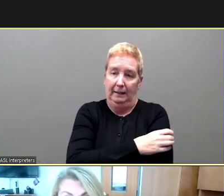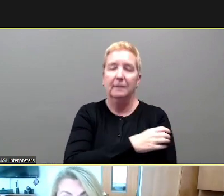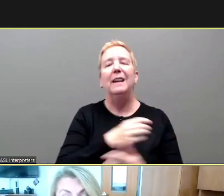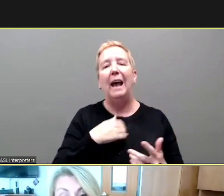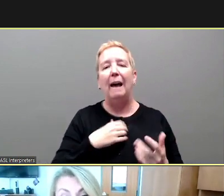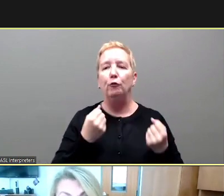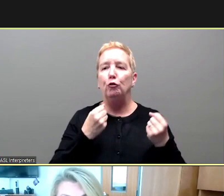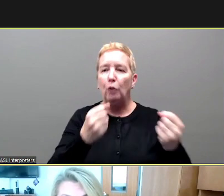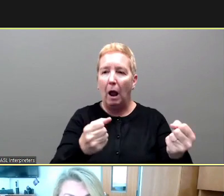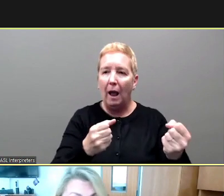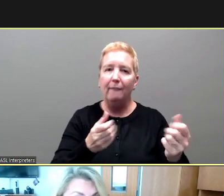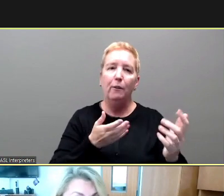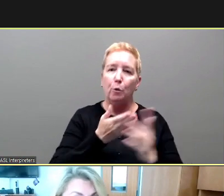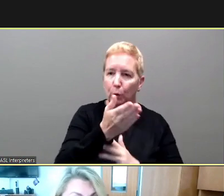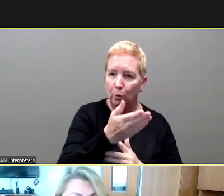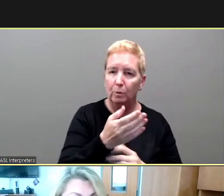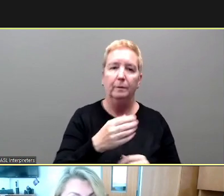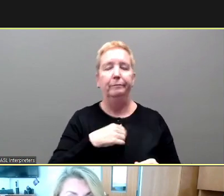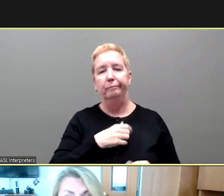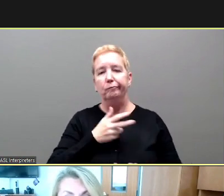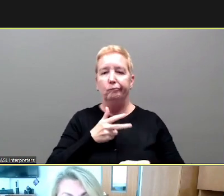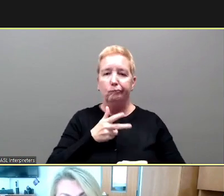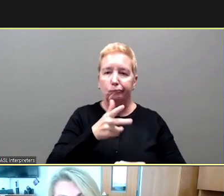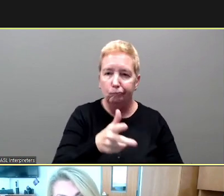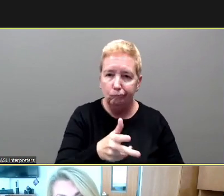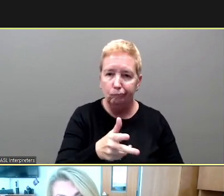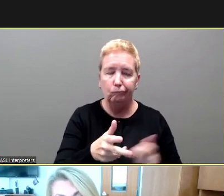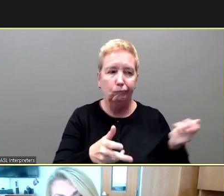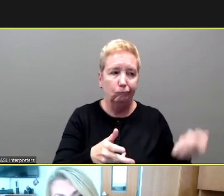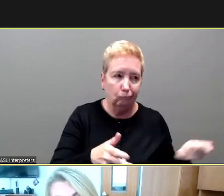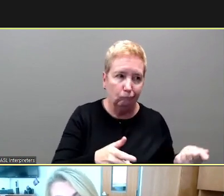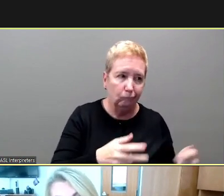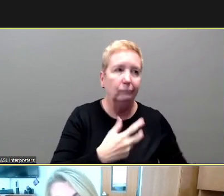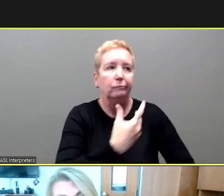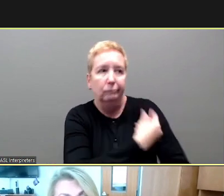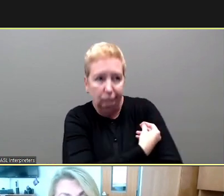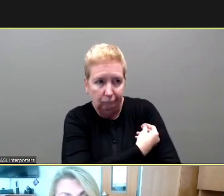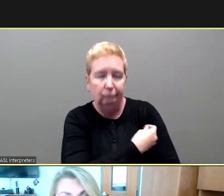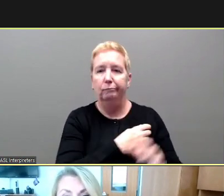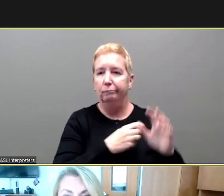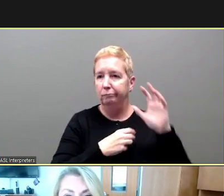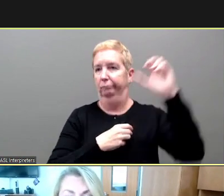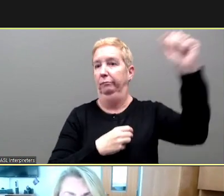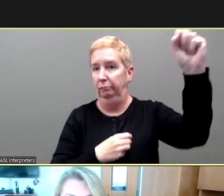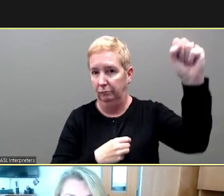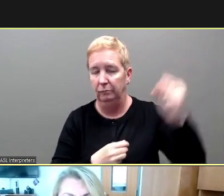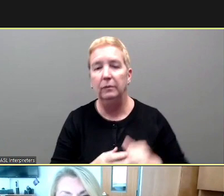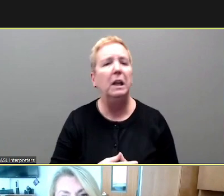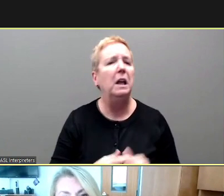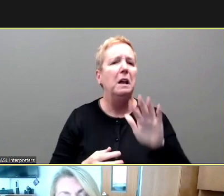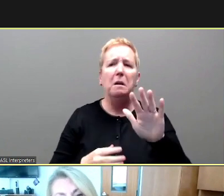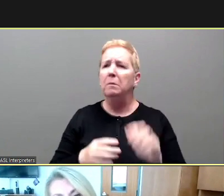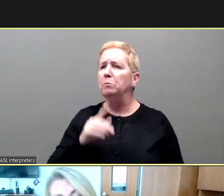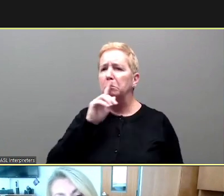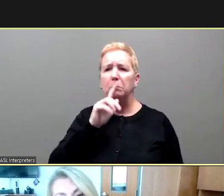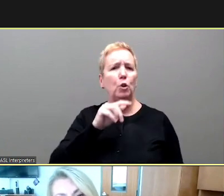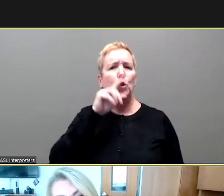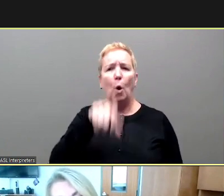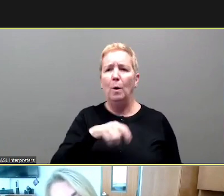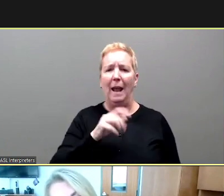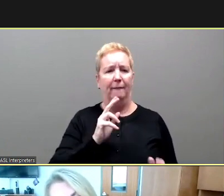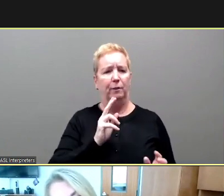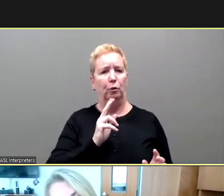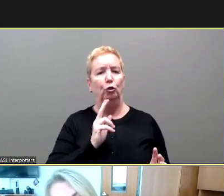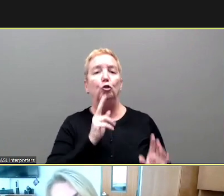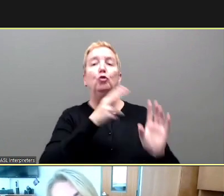clinics scheduled again. So we are in the process of coordinating that as well. You do not have to be a member of a